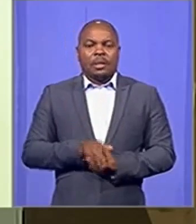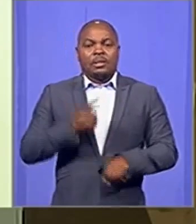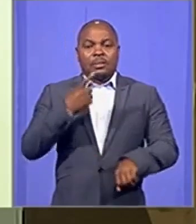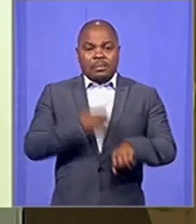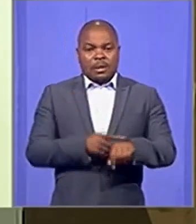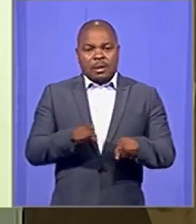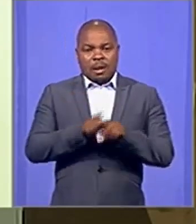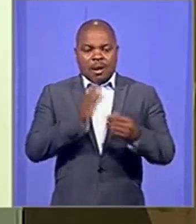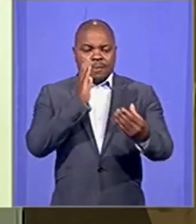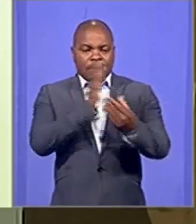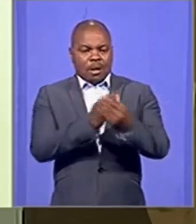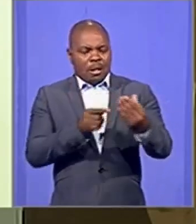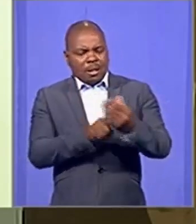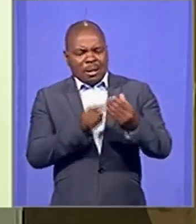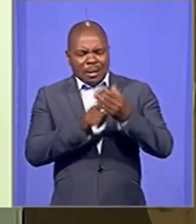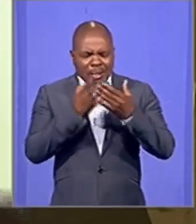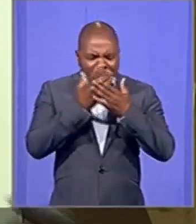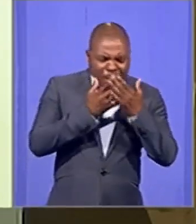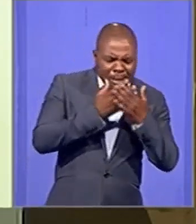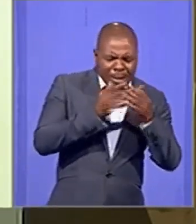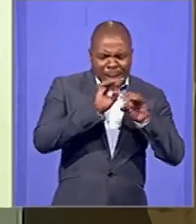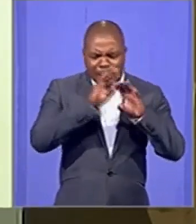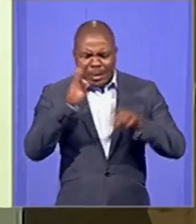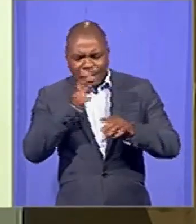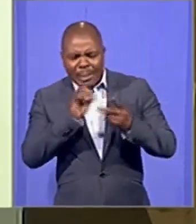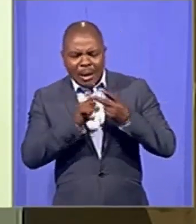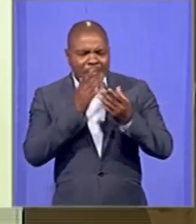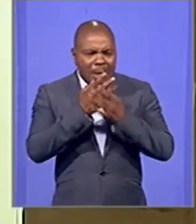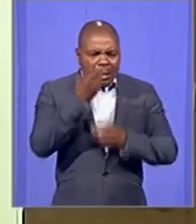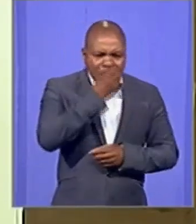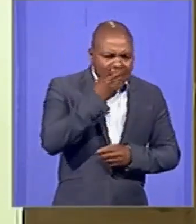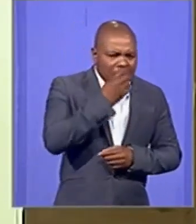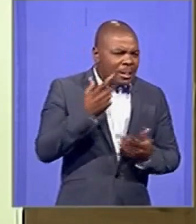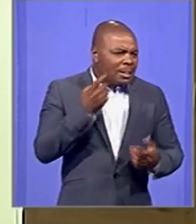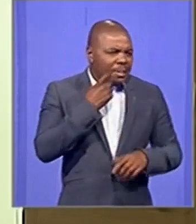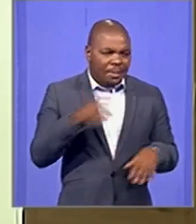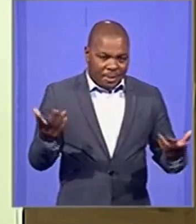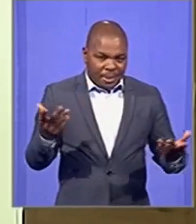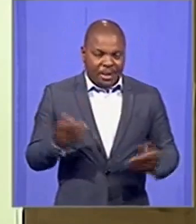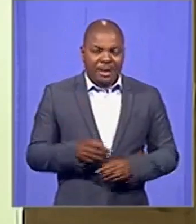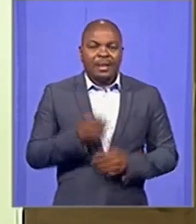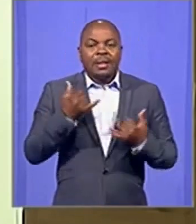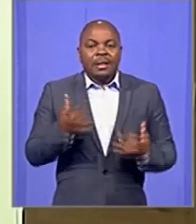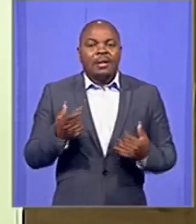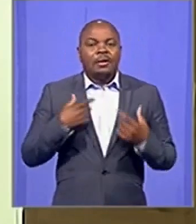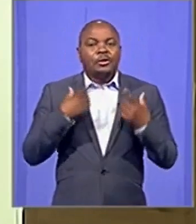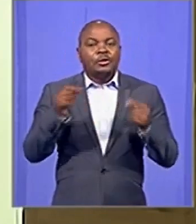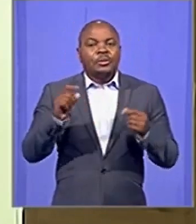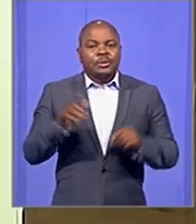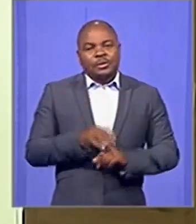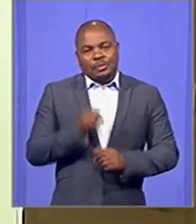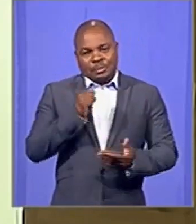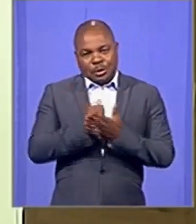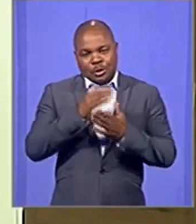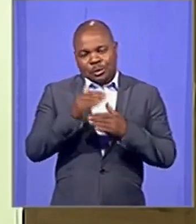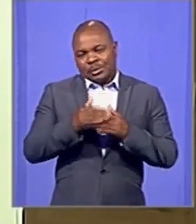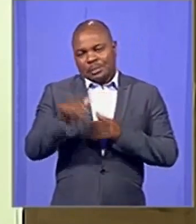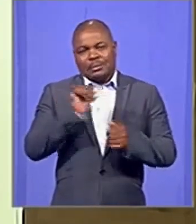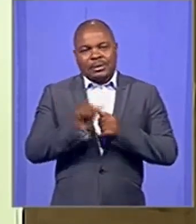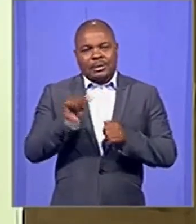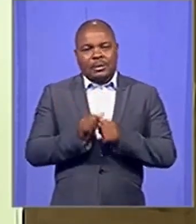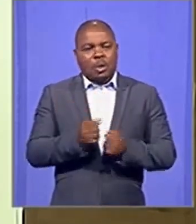tse ka hara faele ha di sa bonala hantle kapa faele ha e kgone ho fumanala ha bonolo. Jwale ntho e re tlo etsa ho fokotsa ditaba tse hore ha re ya